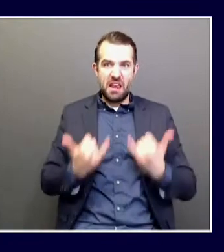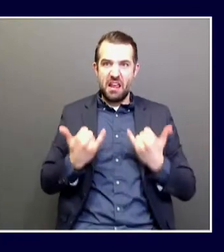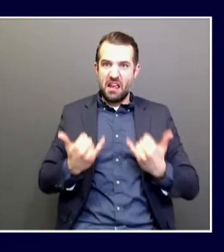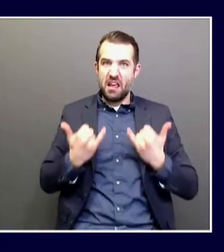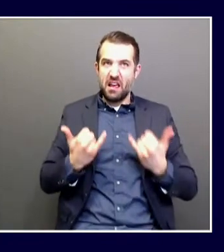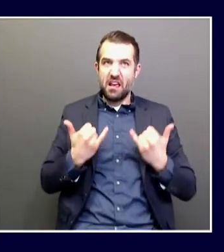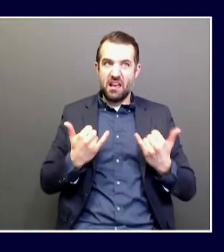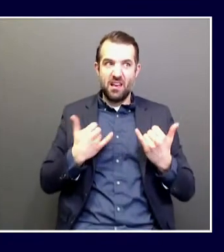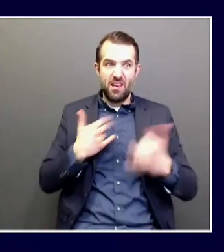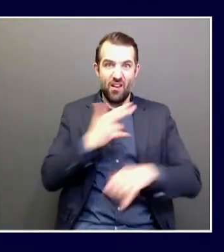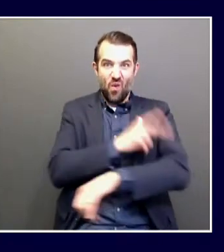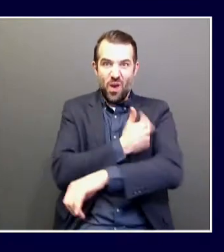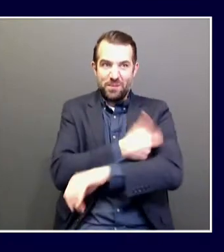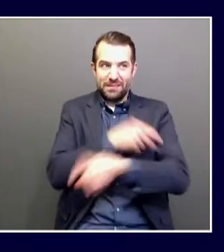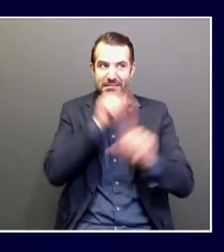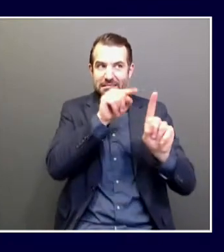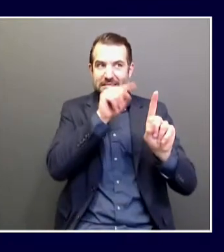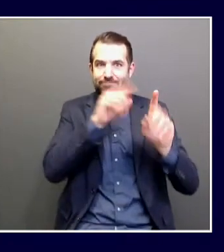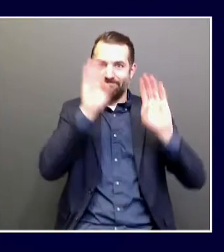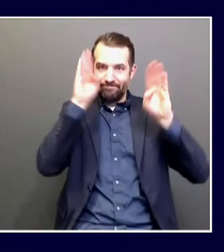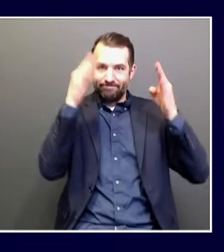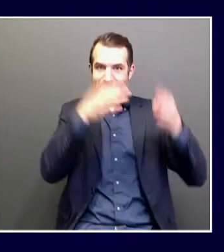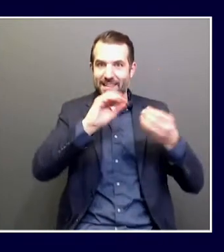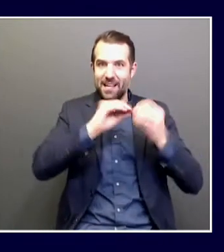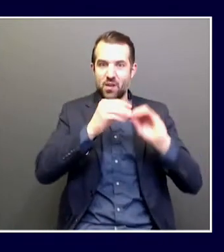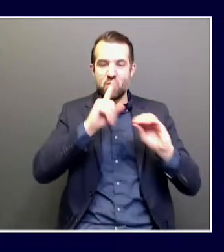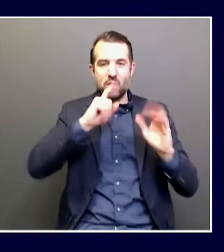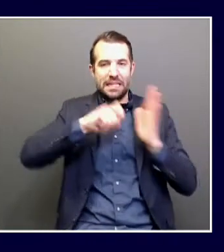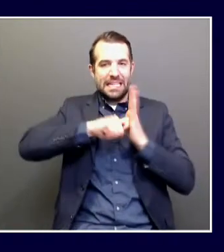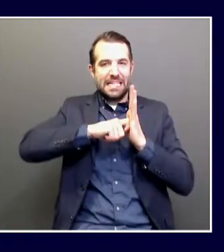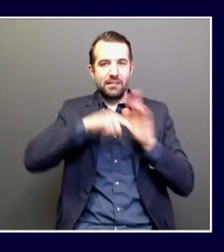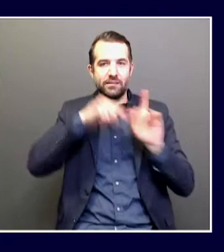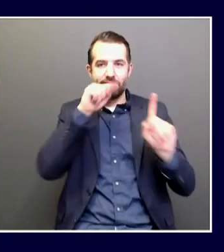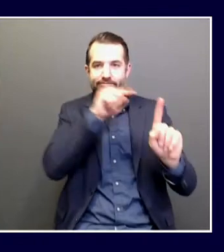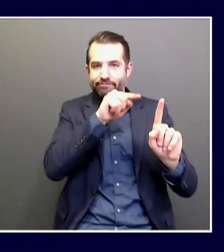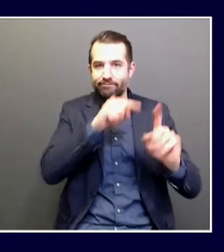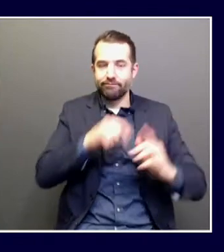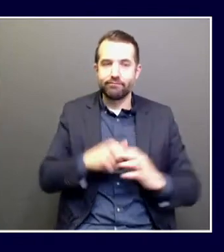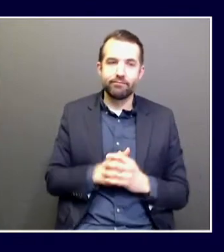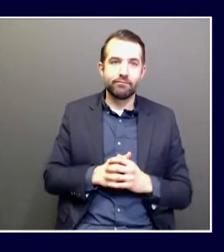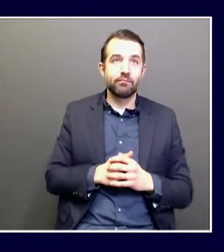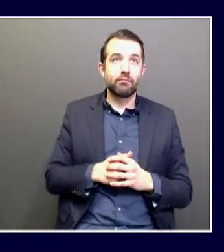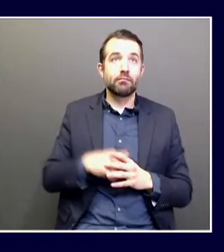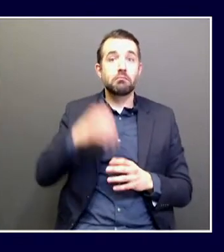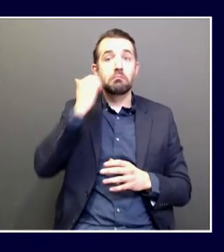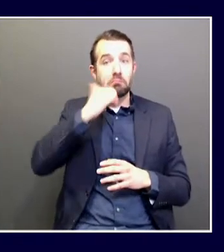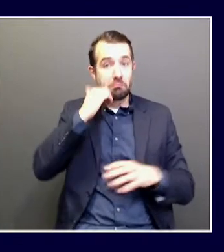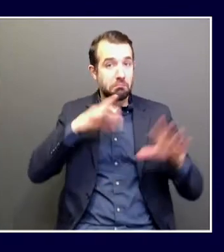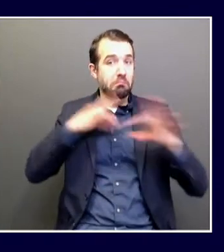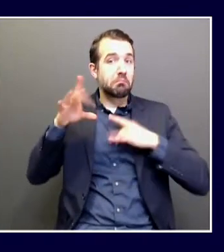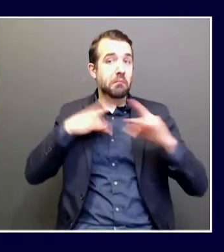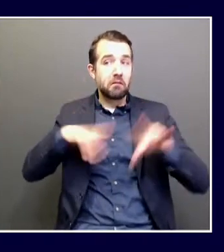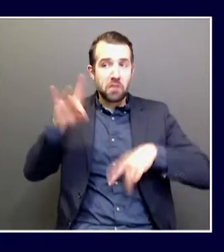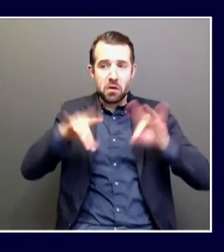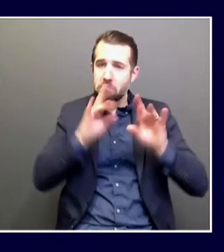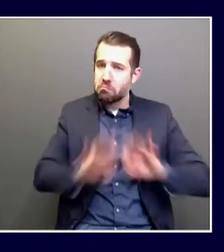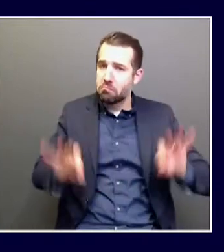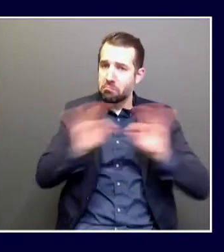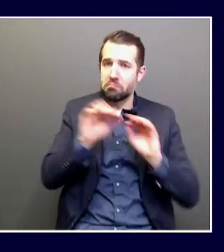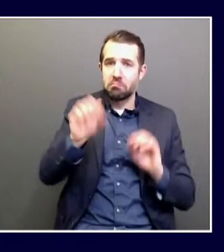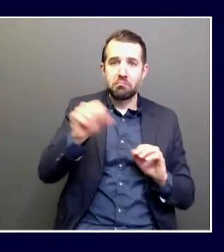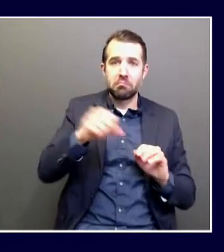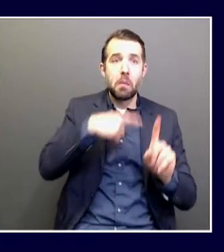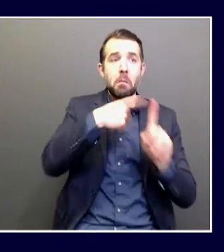the day-to-day changes in the pandemic than things like cases, case counts, and arguably even positivity rates.